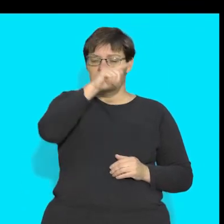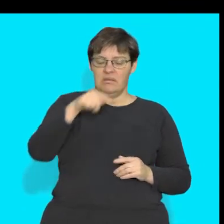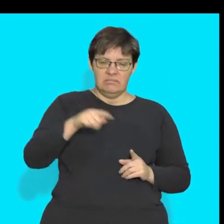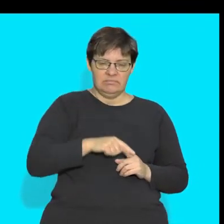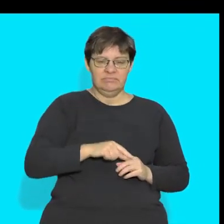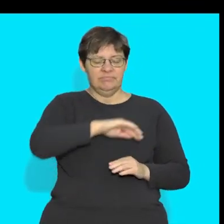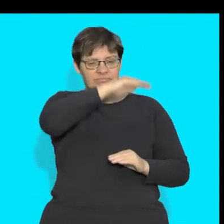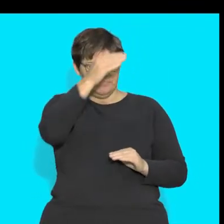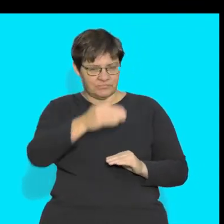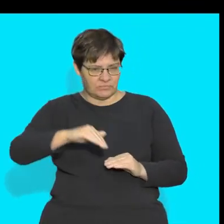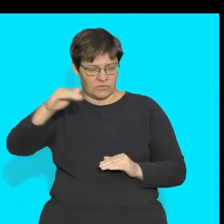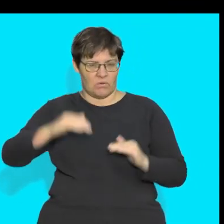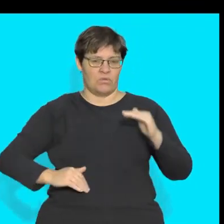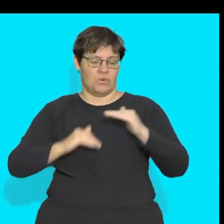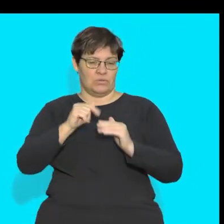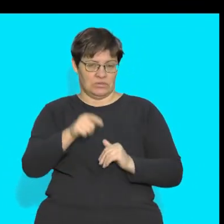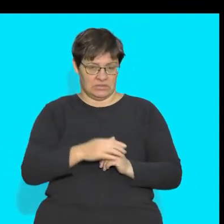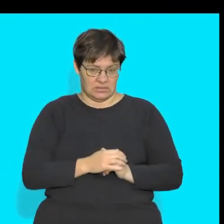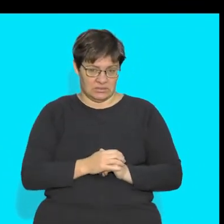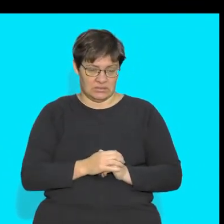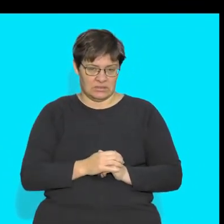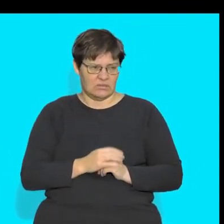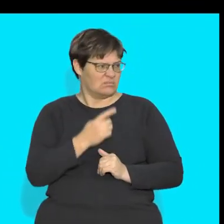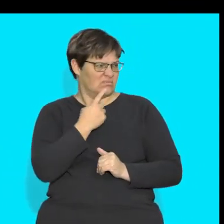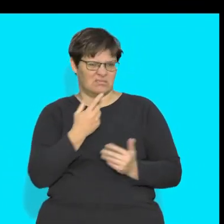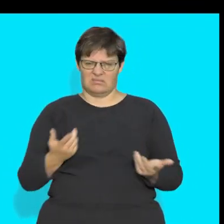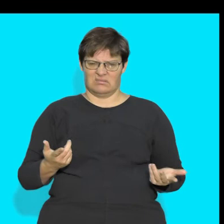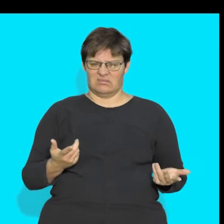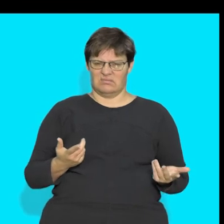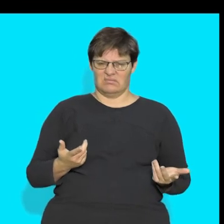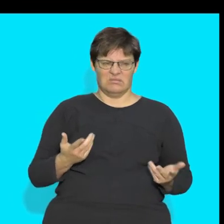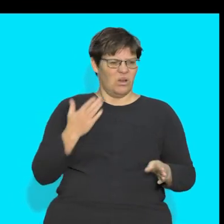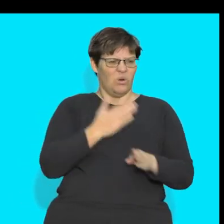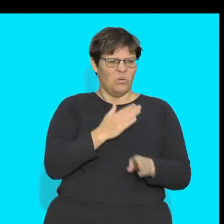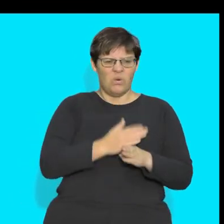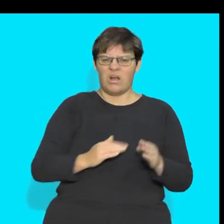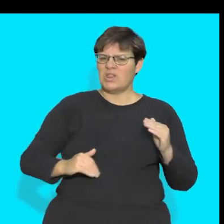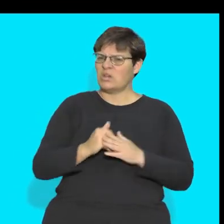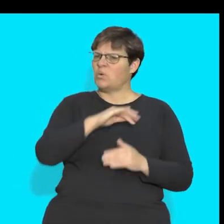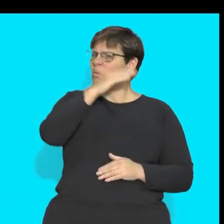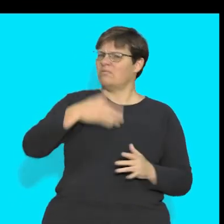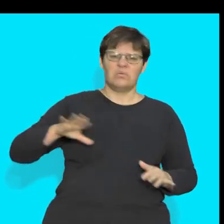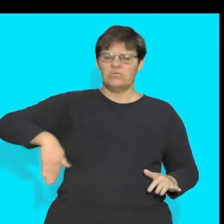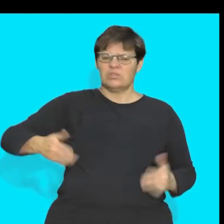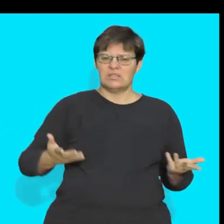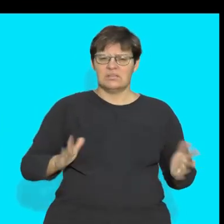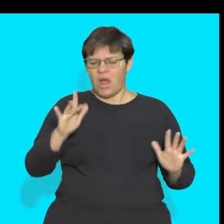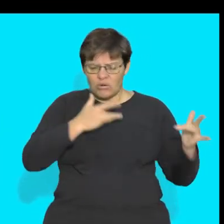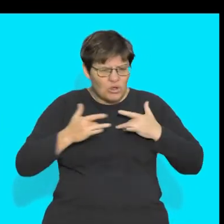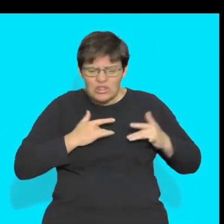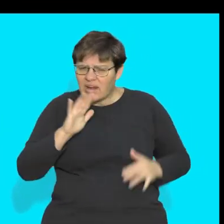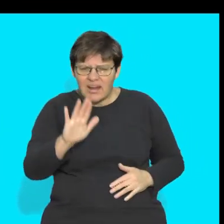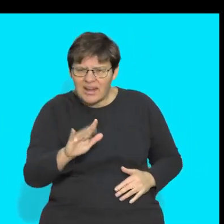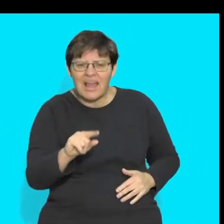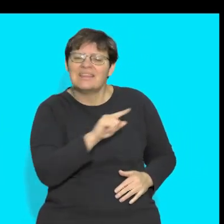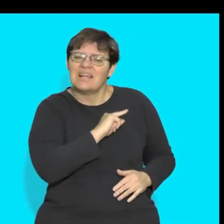your threshold wavelength. And now you're all going, but we haven't worked with threshold wavelength.